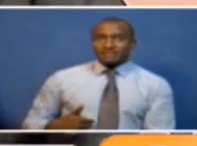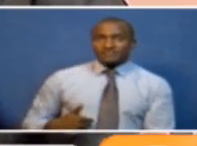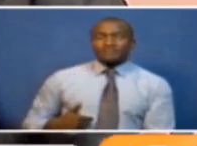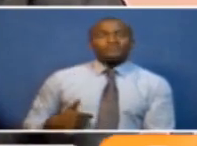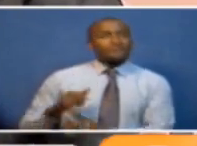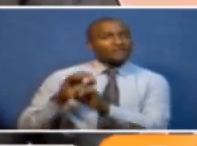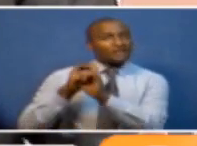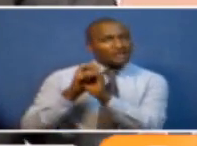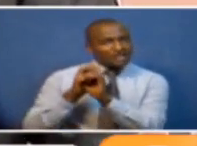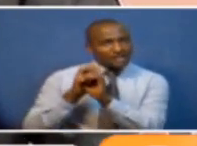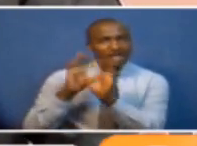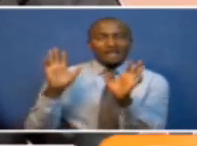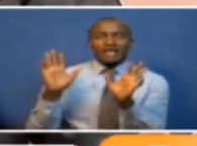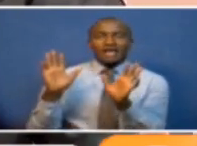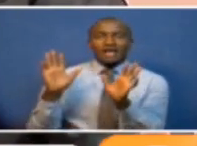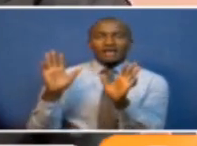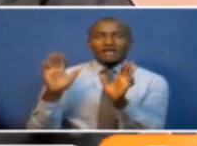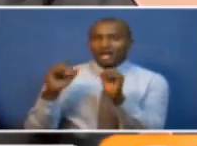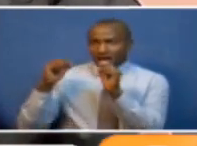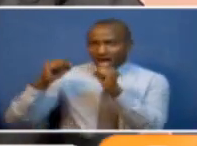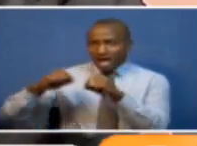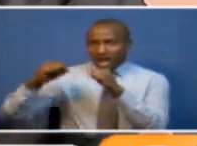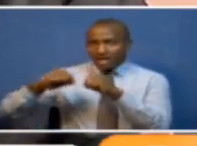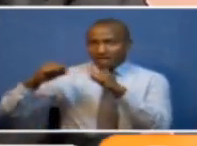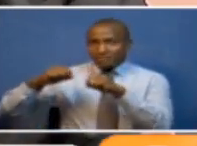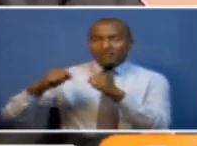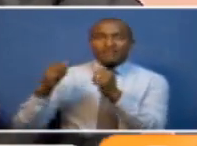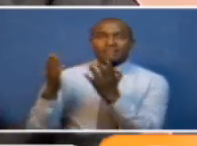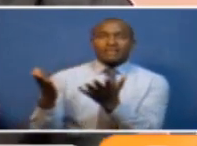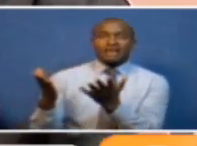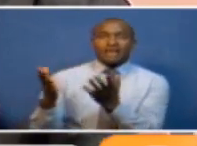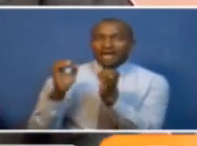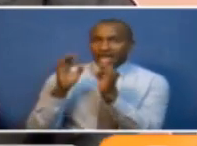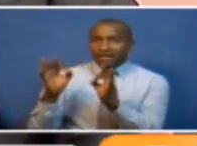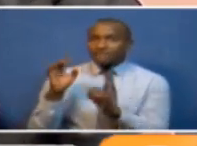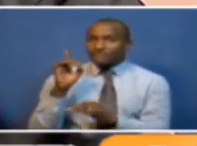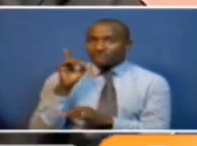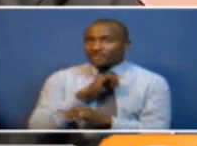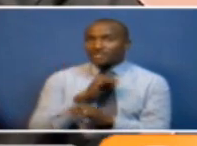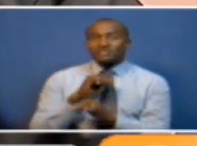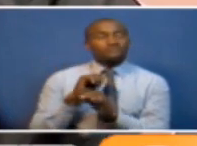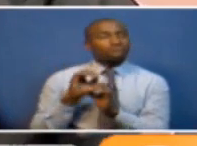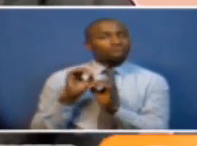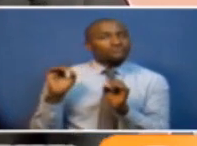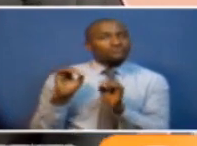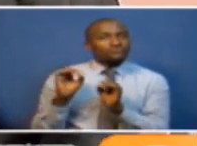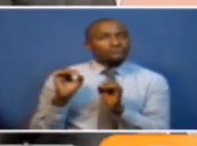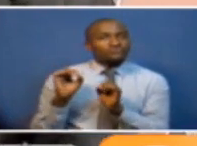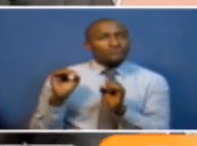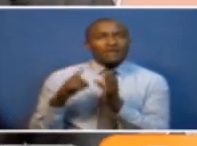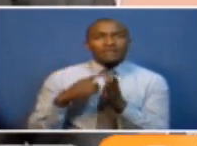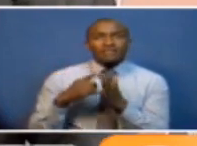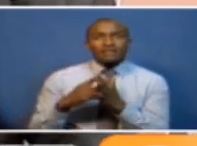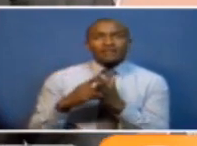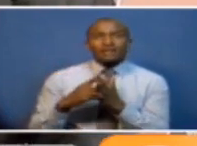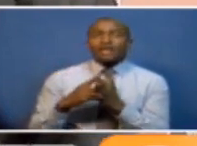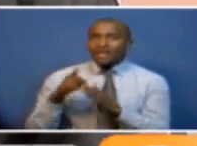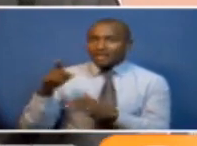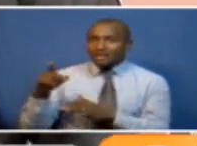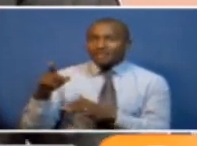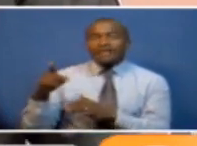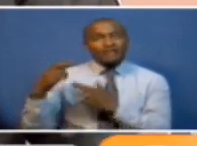very clear contractual obligation that if he doesn't complete the project, he will be paying